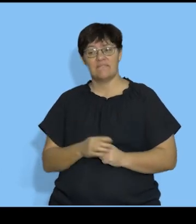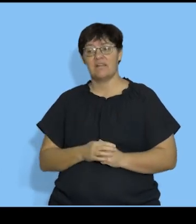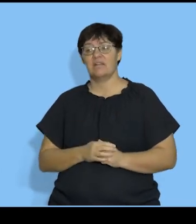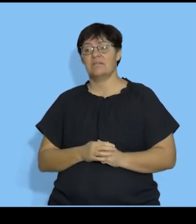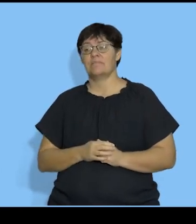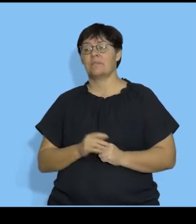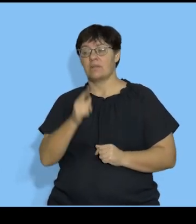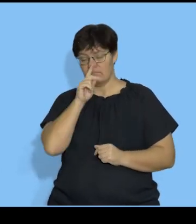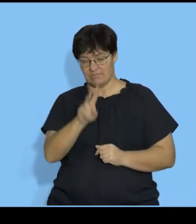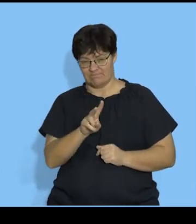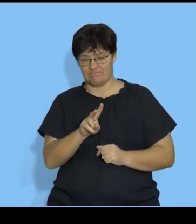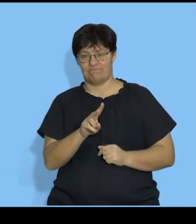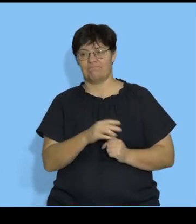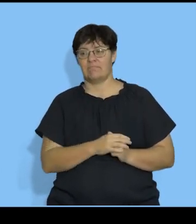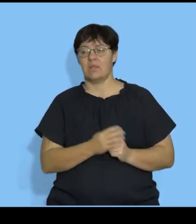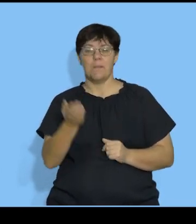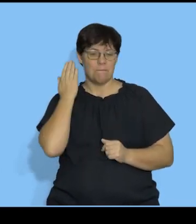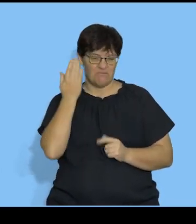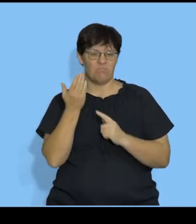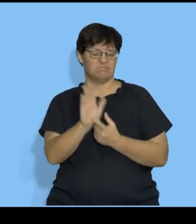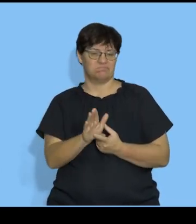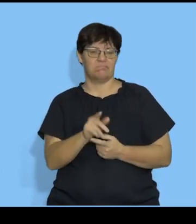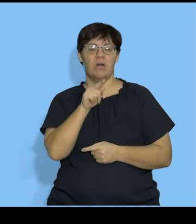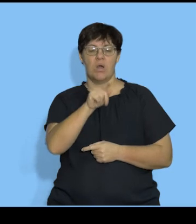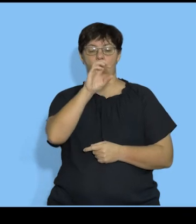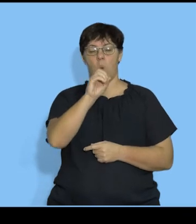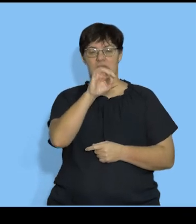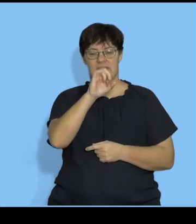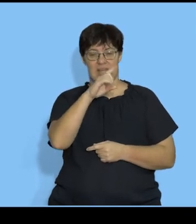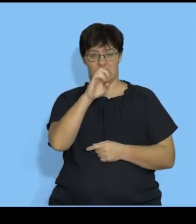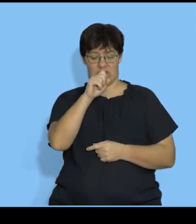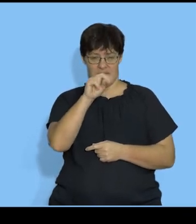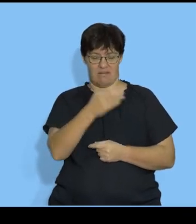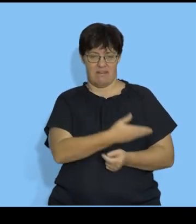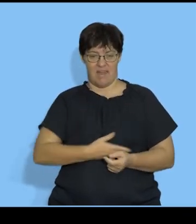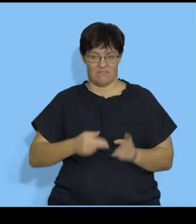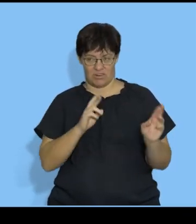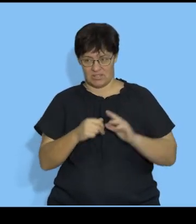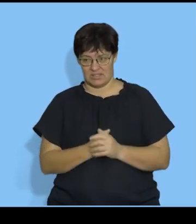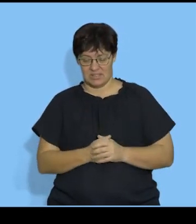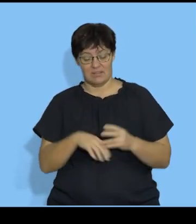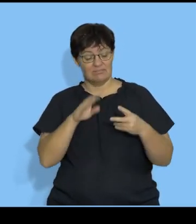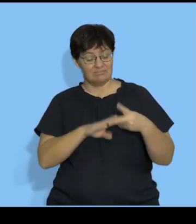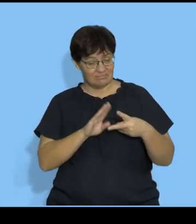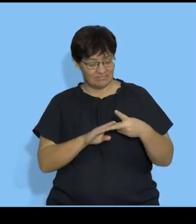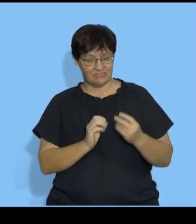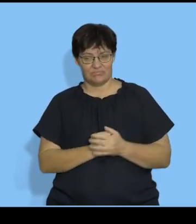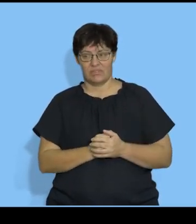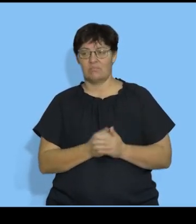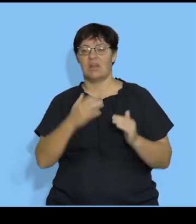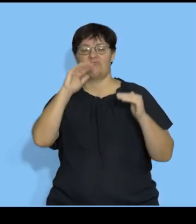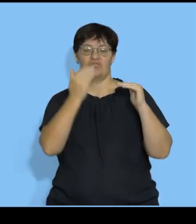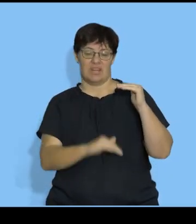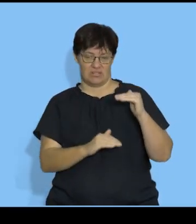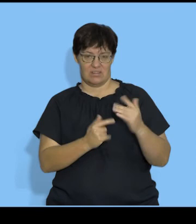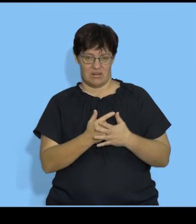as we have seen in the previous example as the oxidation half reaction, while the one below is the reduction